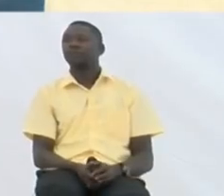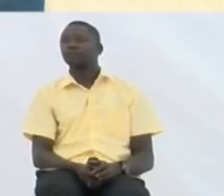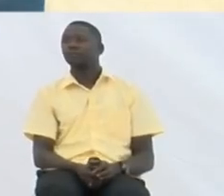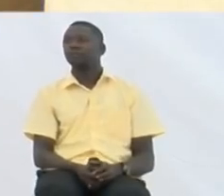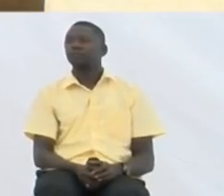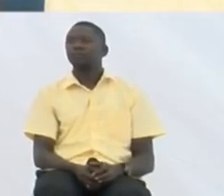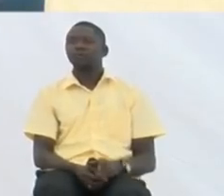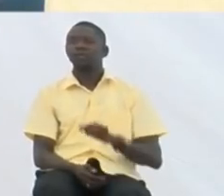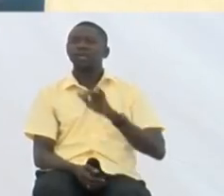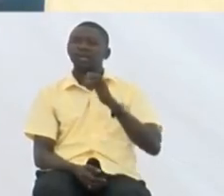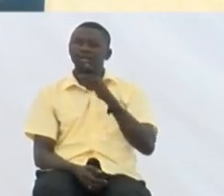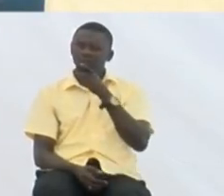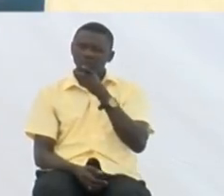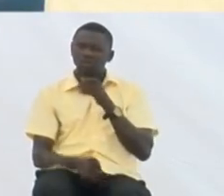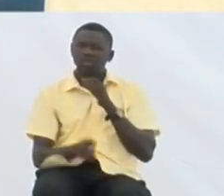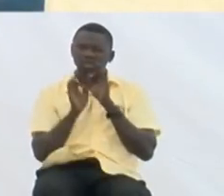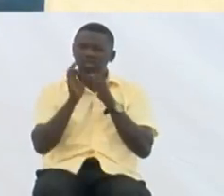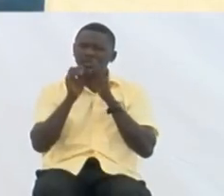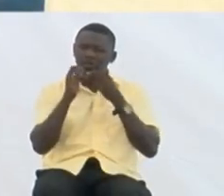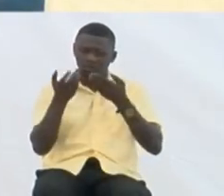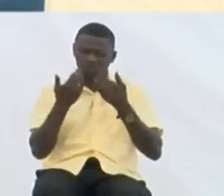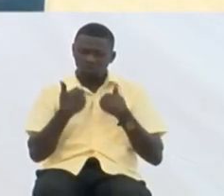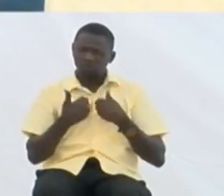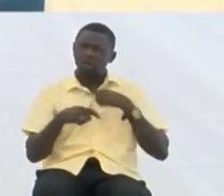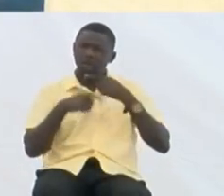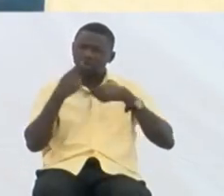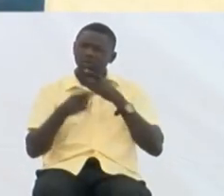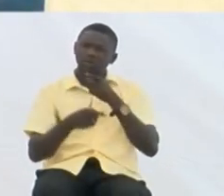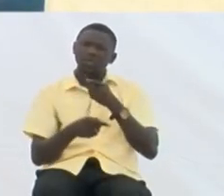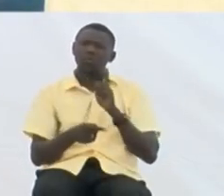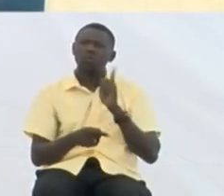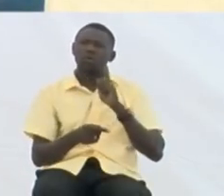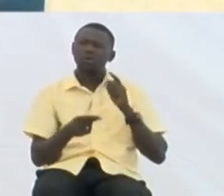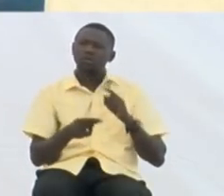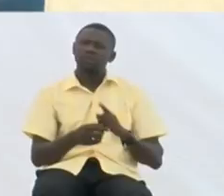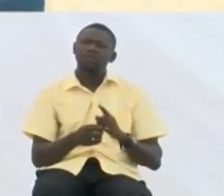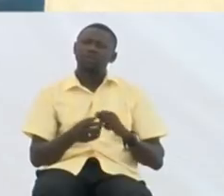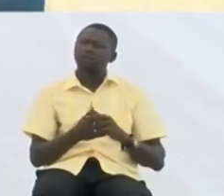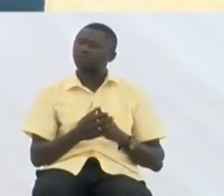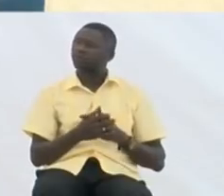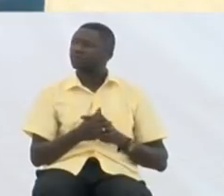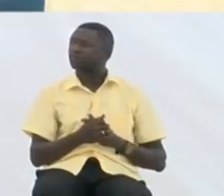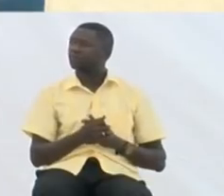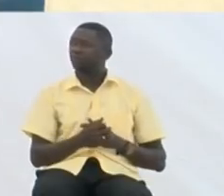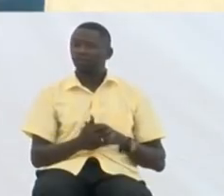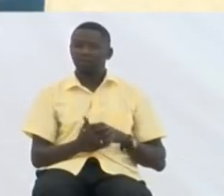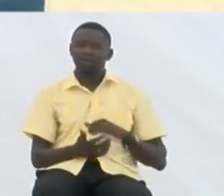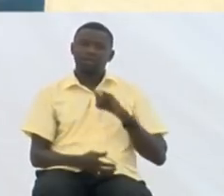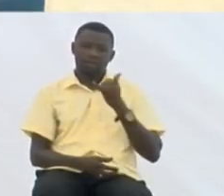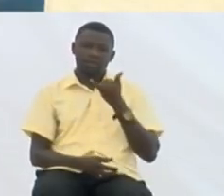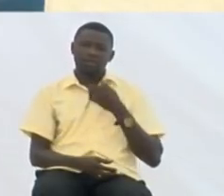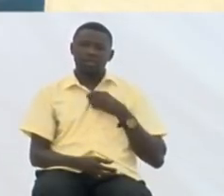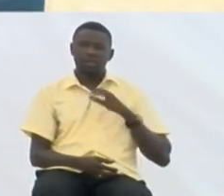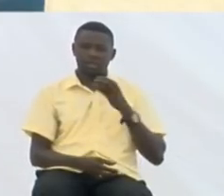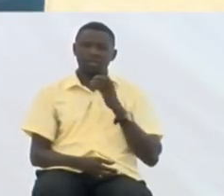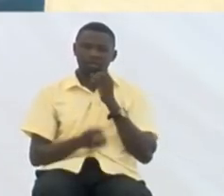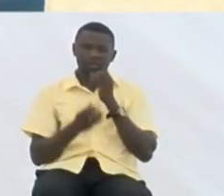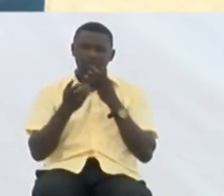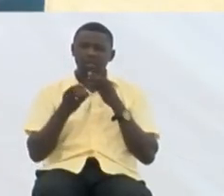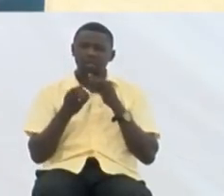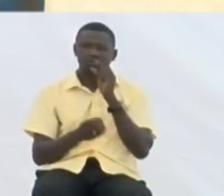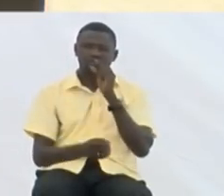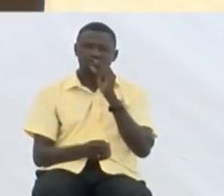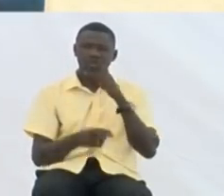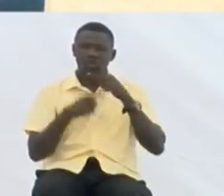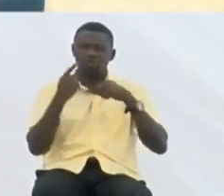Can you tell us about that? Fo isi fem fono nyoto bang. Mse domandi fono je. Yes, I can say a little